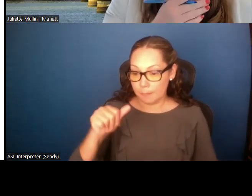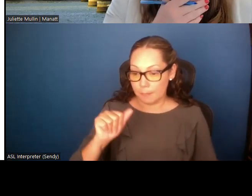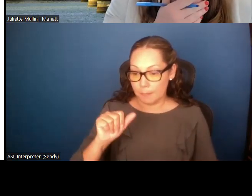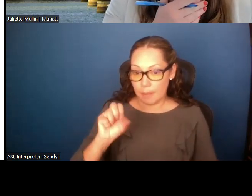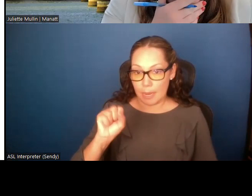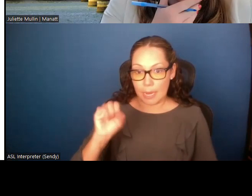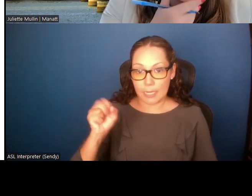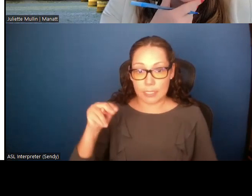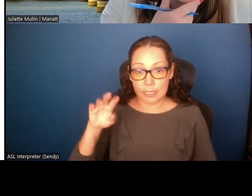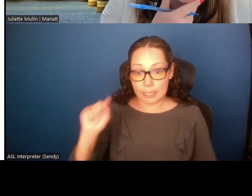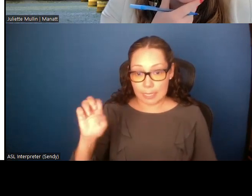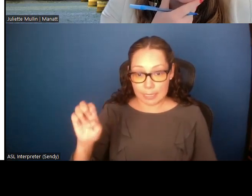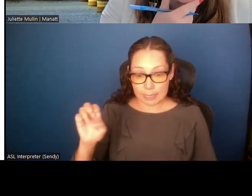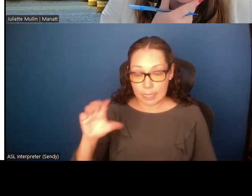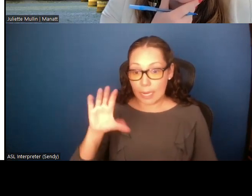that.